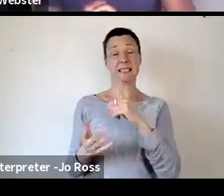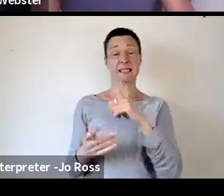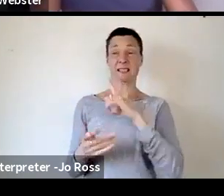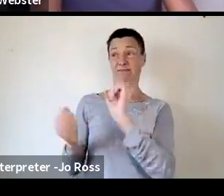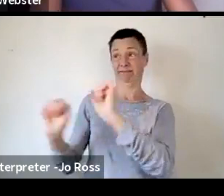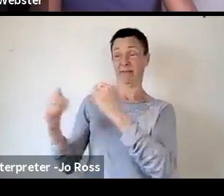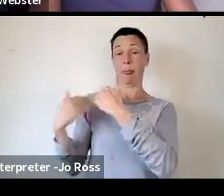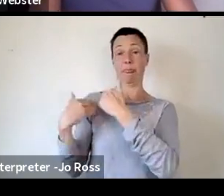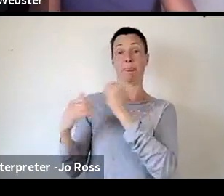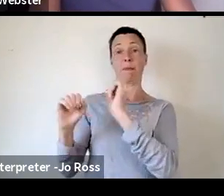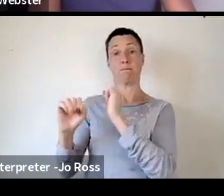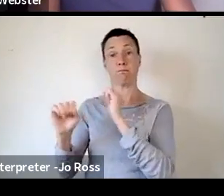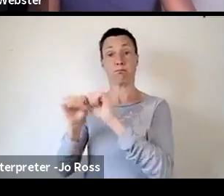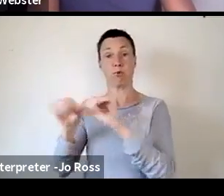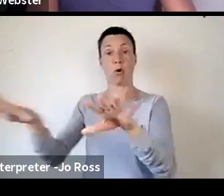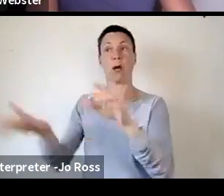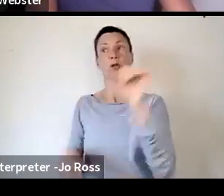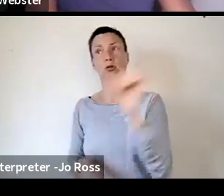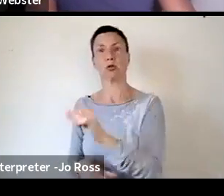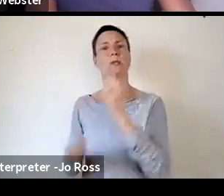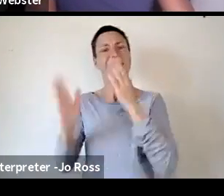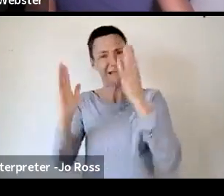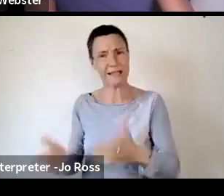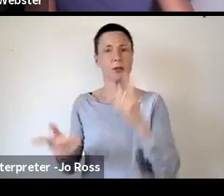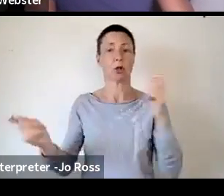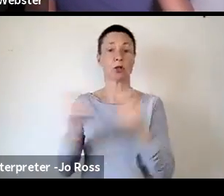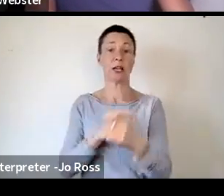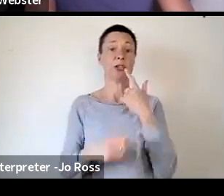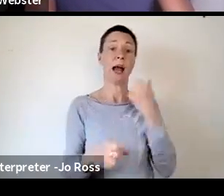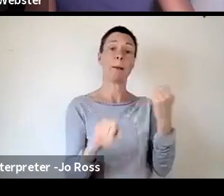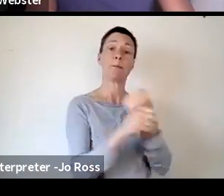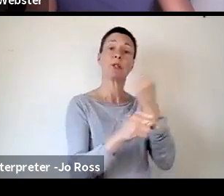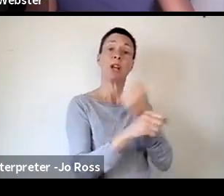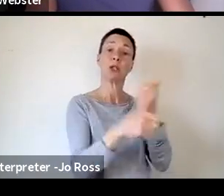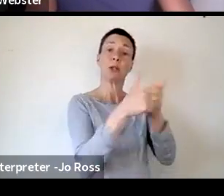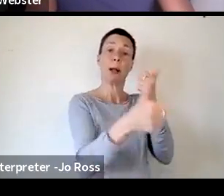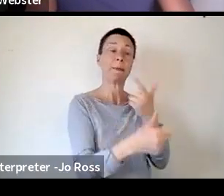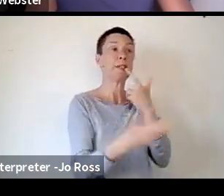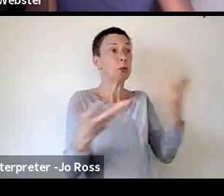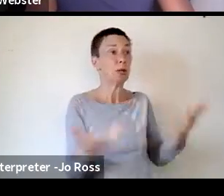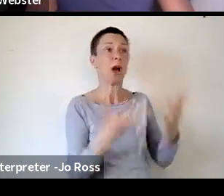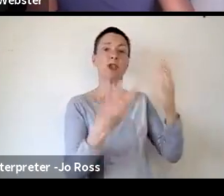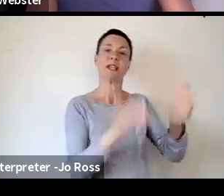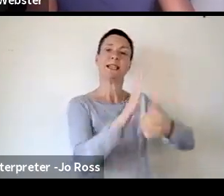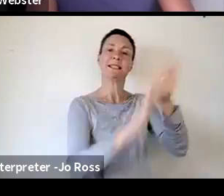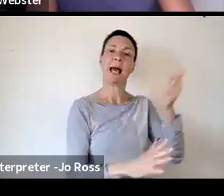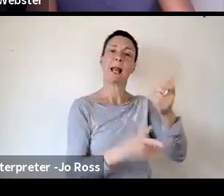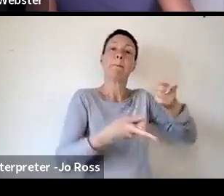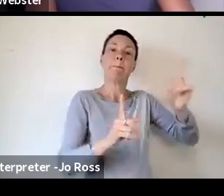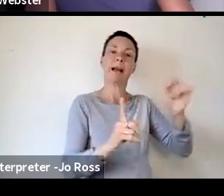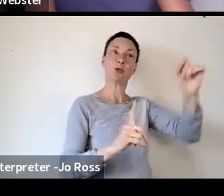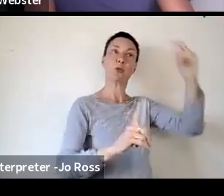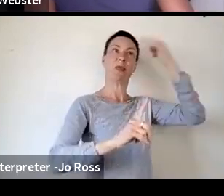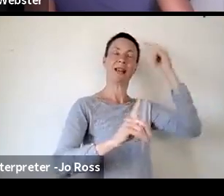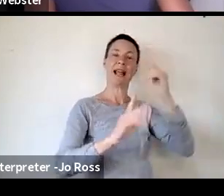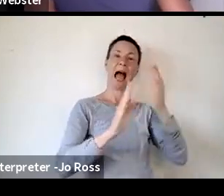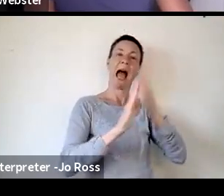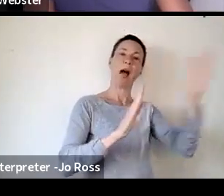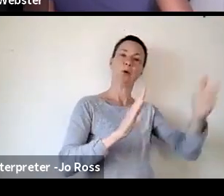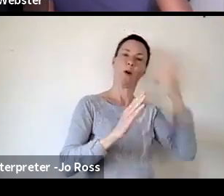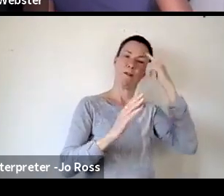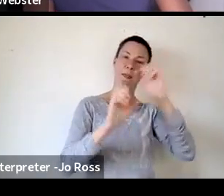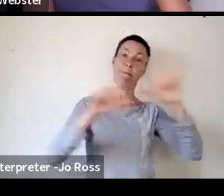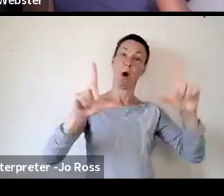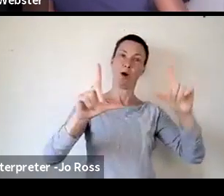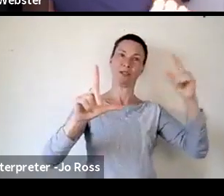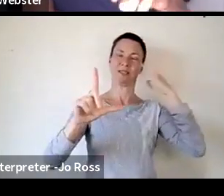broadcasters to insist on change, and production companies to encourage their talent managers to think outside the box. She